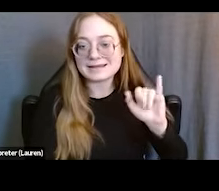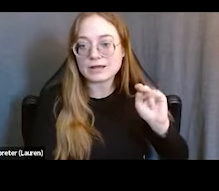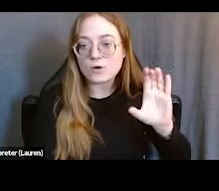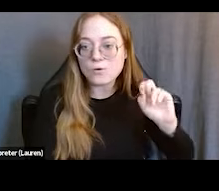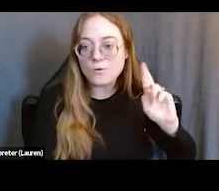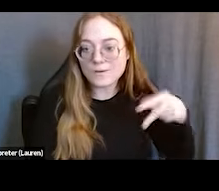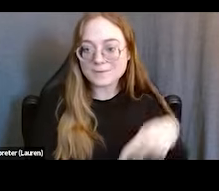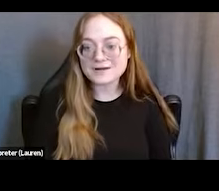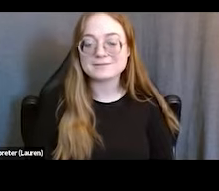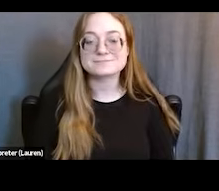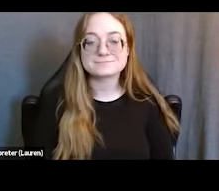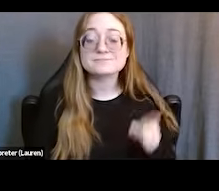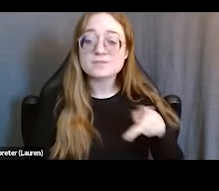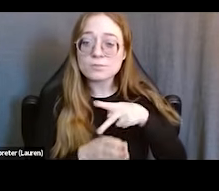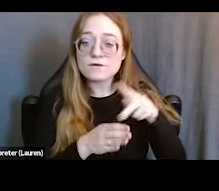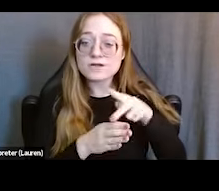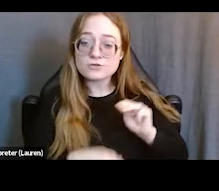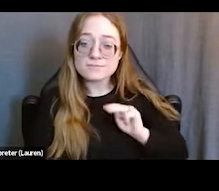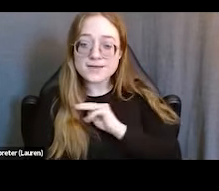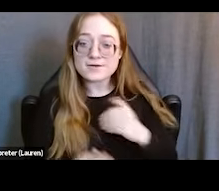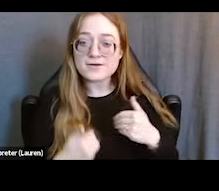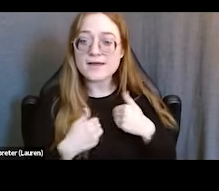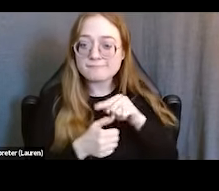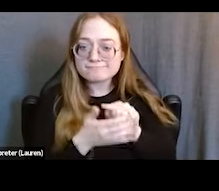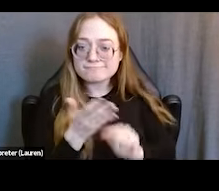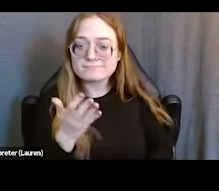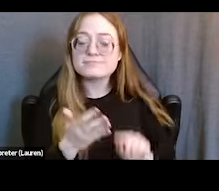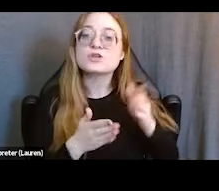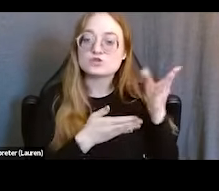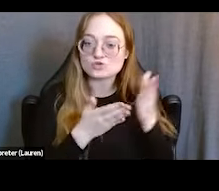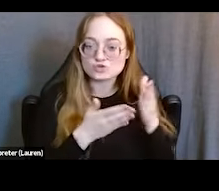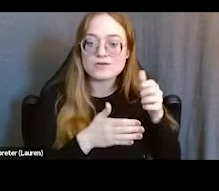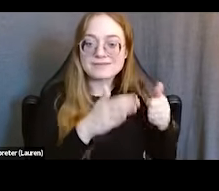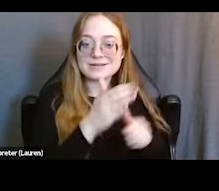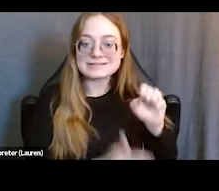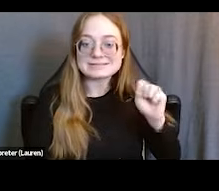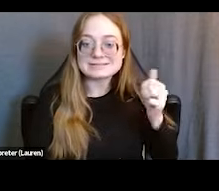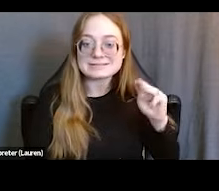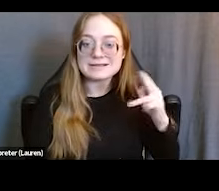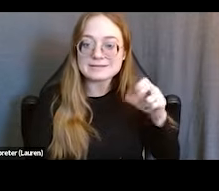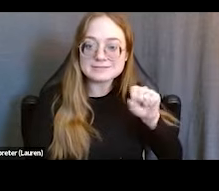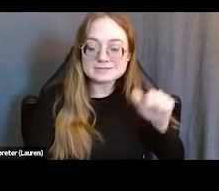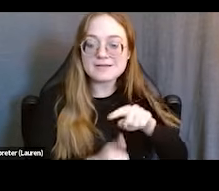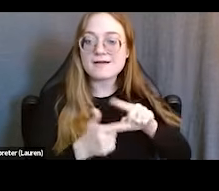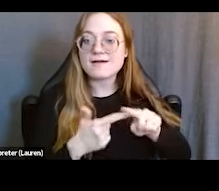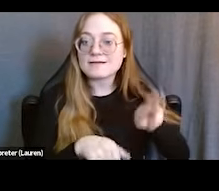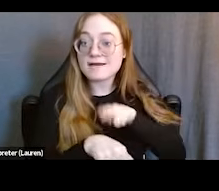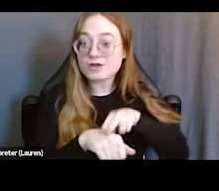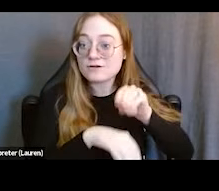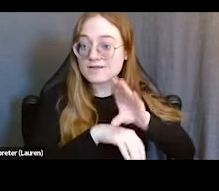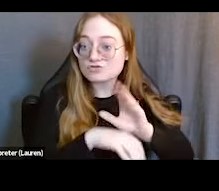accolades and professional memberships include serving as a member of SAMHSA's Center for Mental Health Services Administration, National Advisory